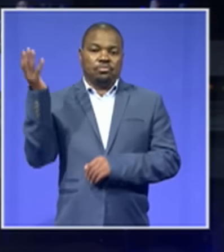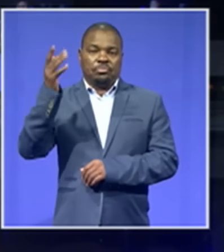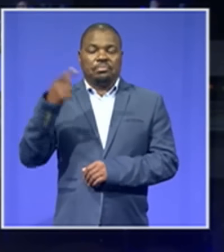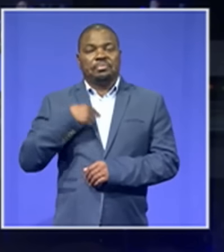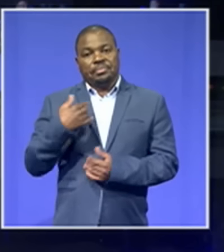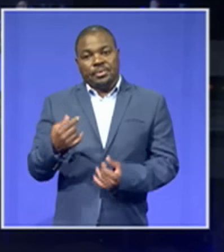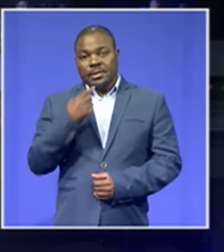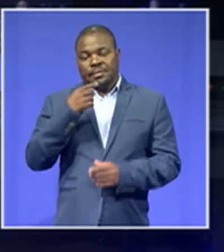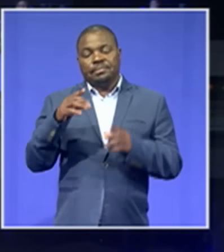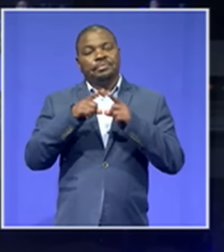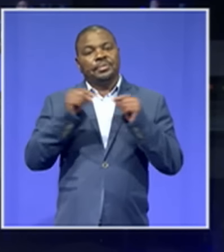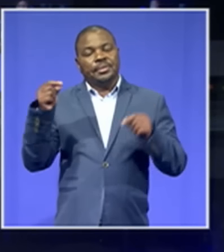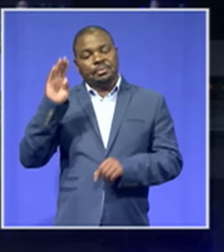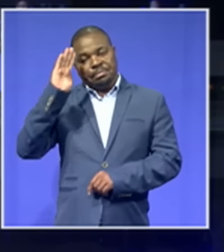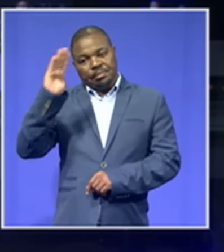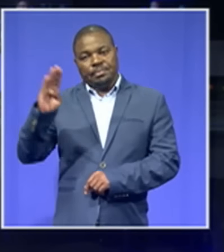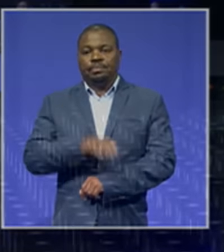rona salang hantle.